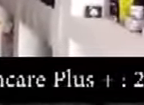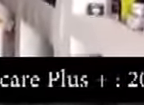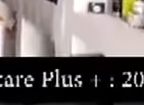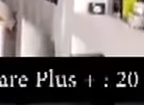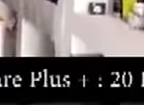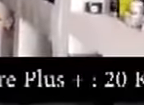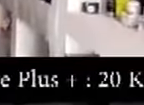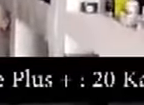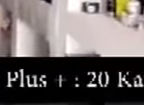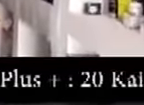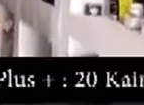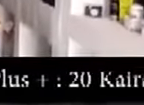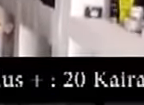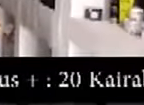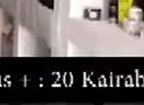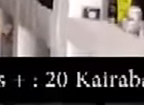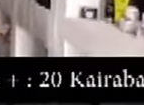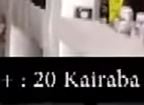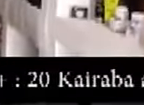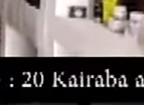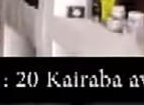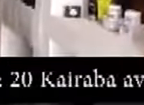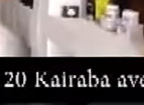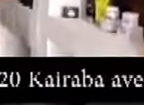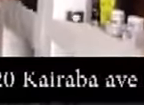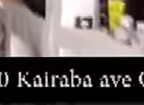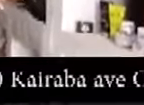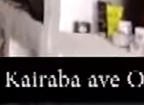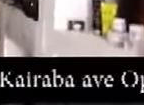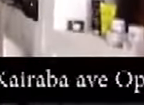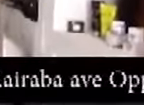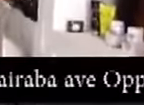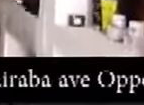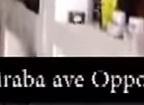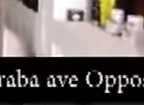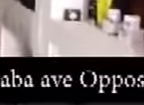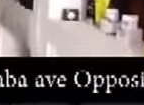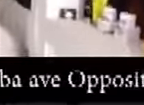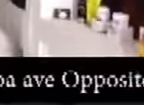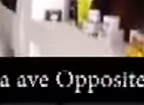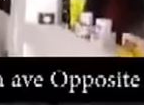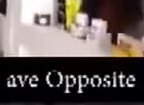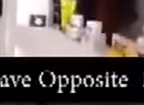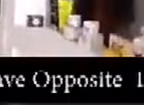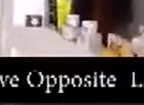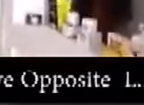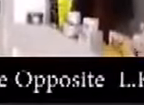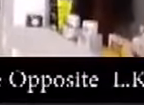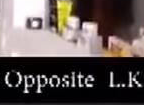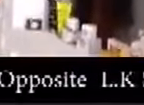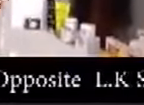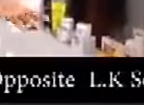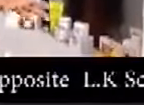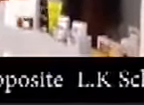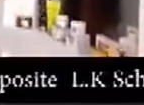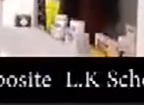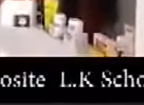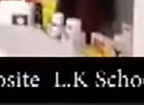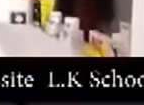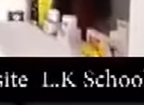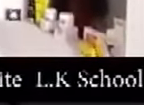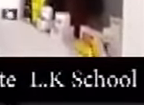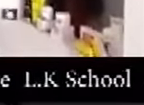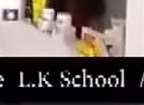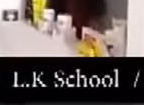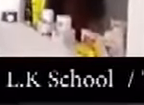Manam, when you have problems with skin, you can't get it. You can't get it. suma xarit yek am du